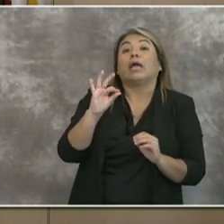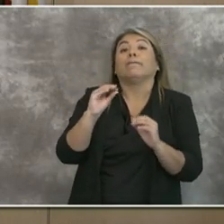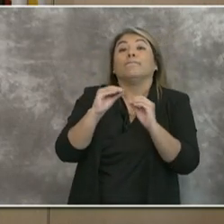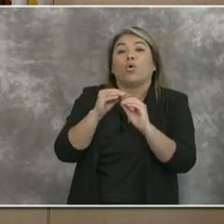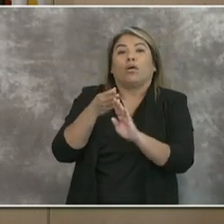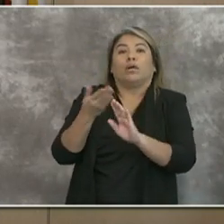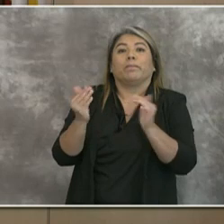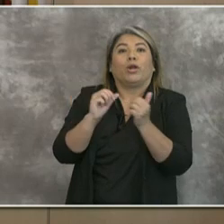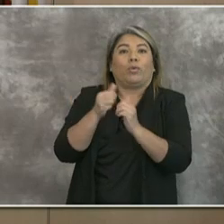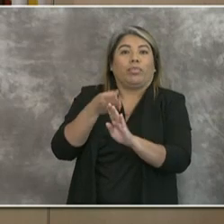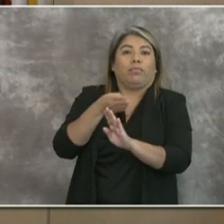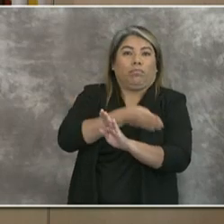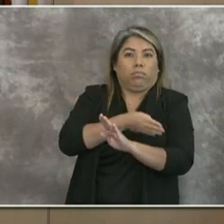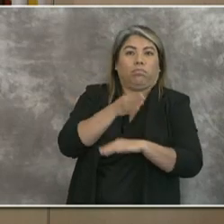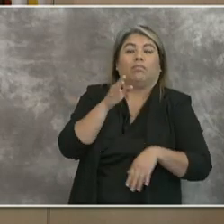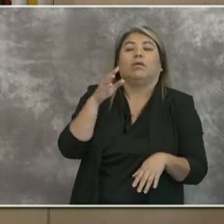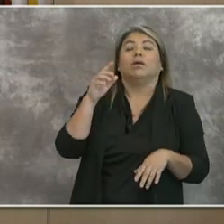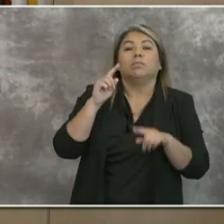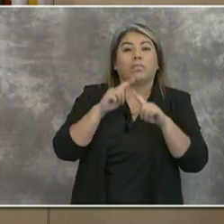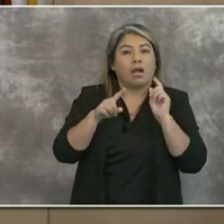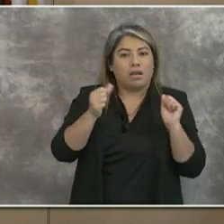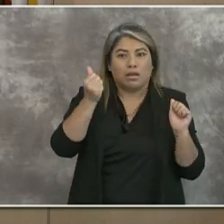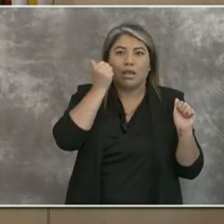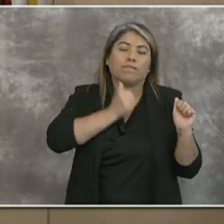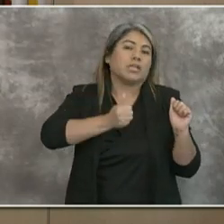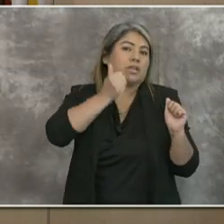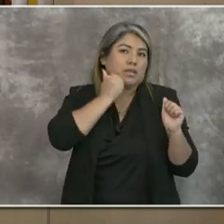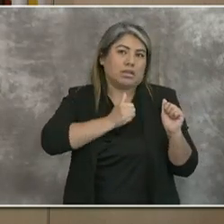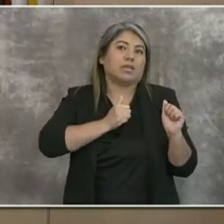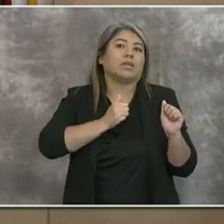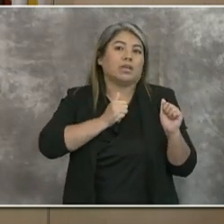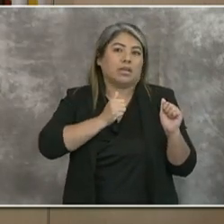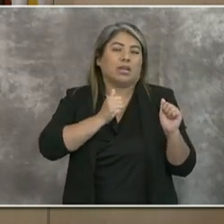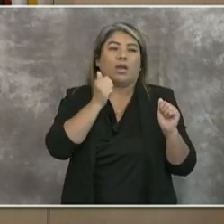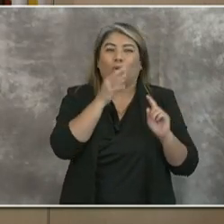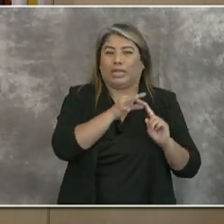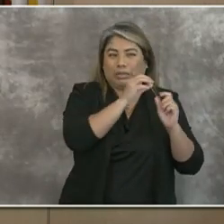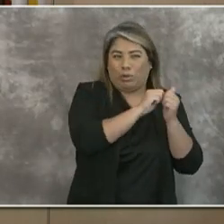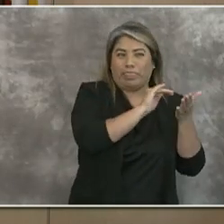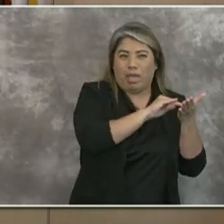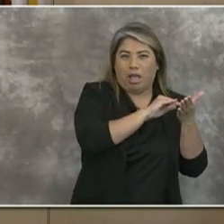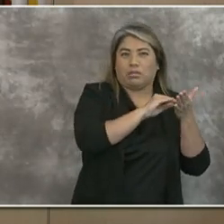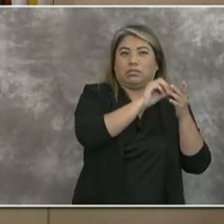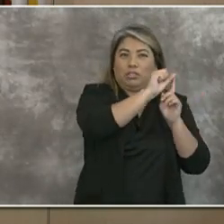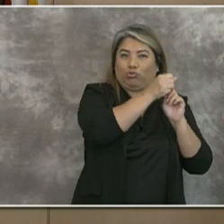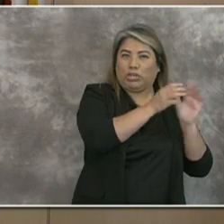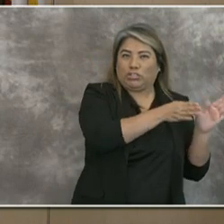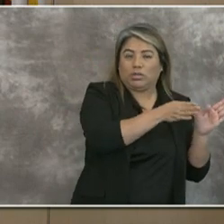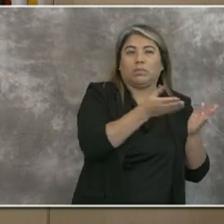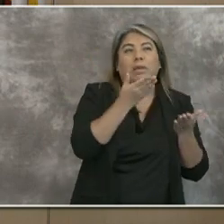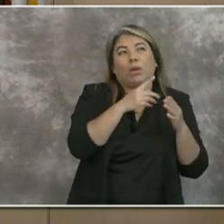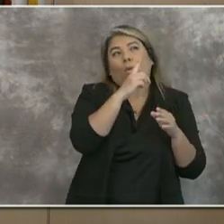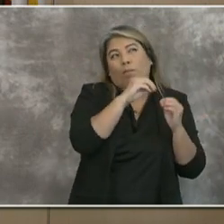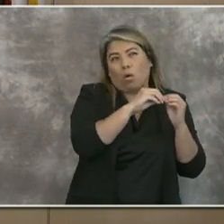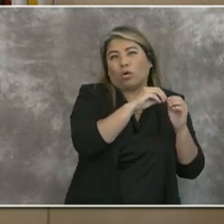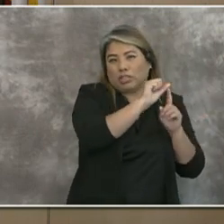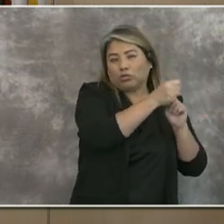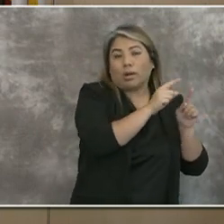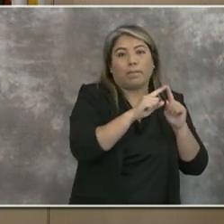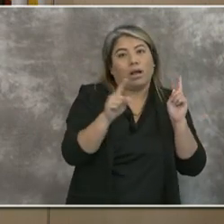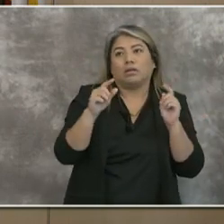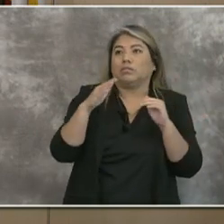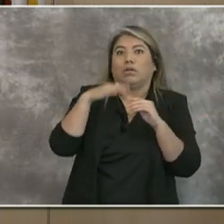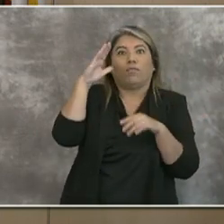prior day. But every day, the numbers, with the exception of that particular situation and maybe one other, are